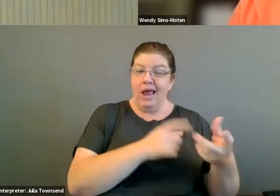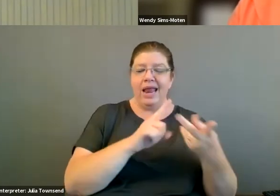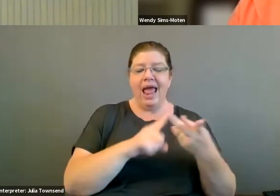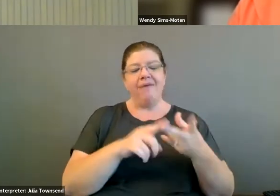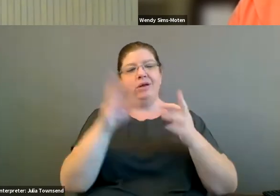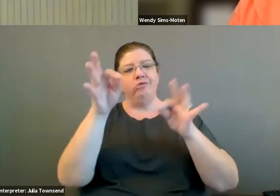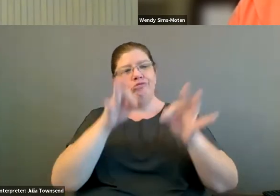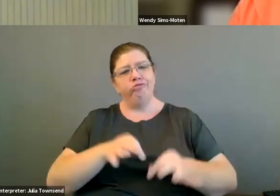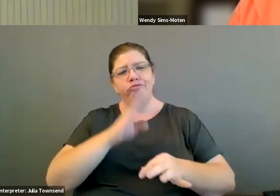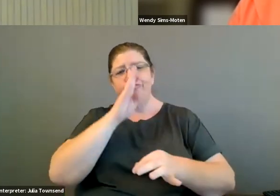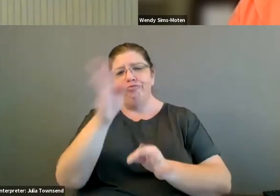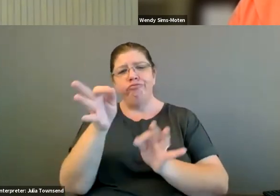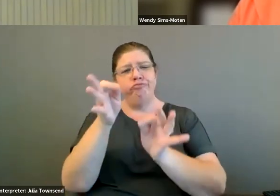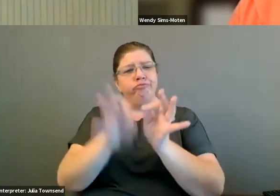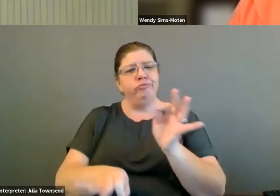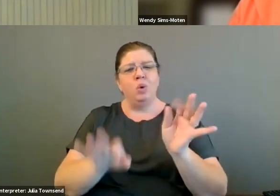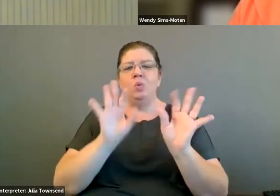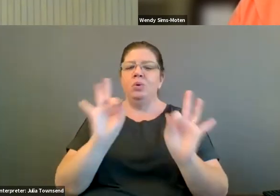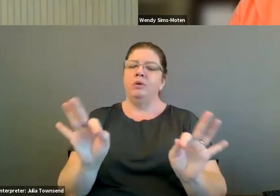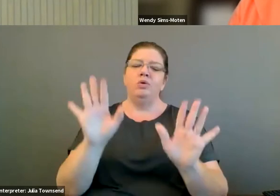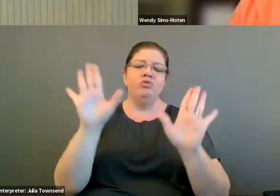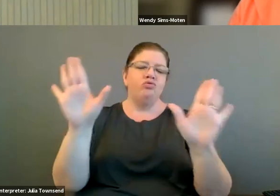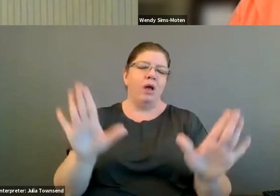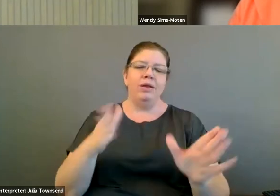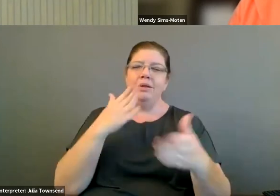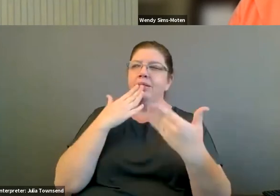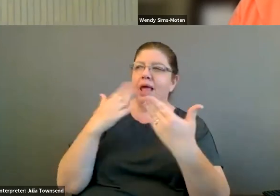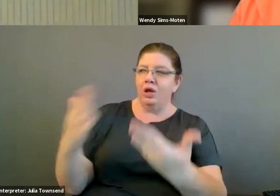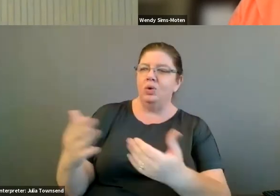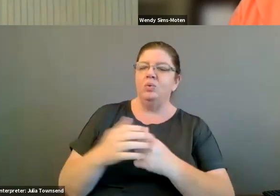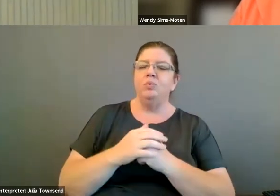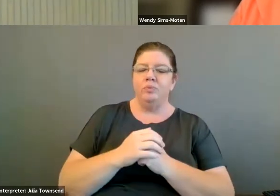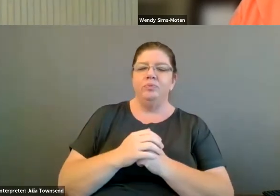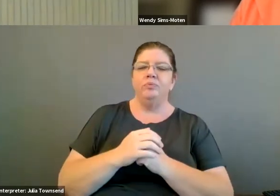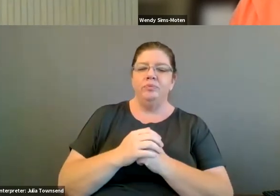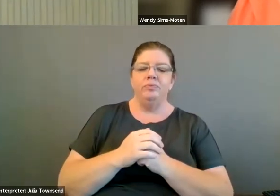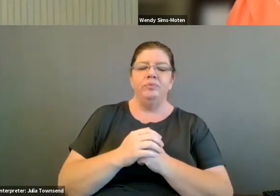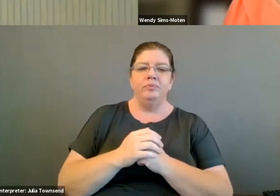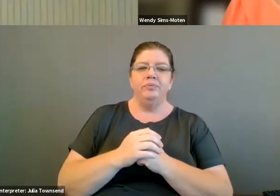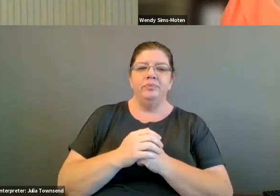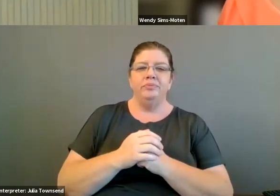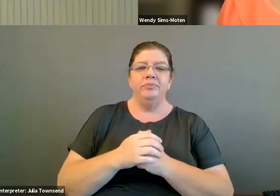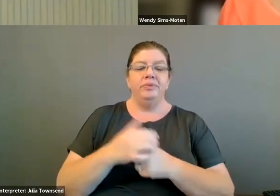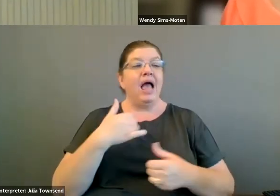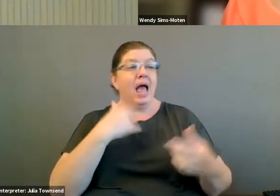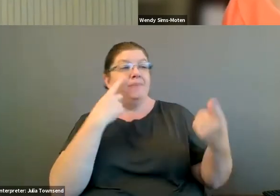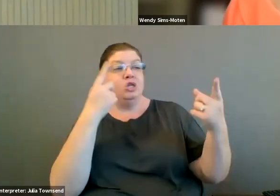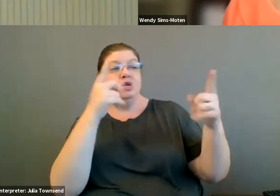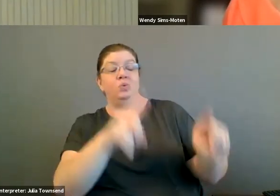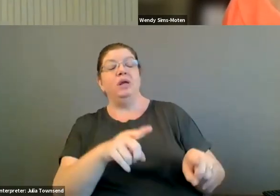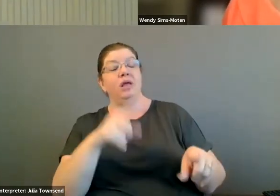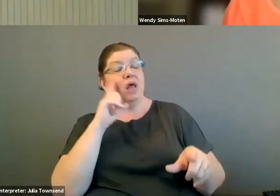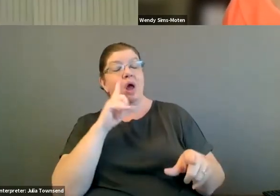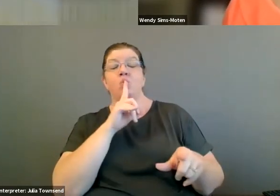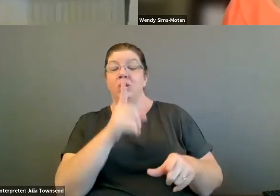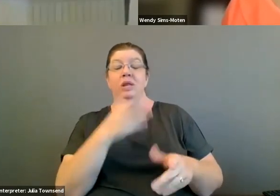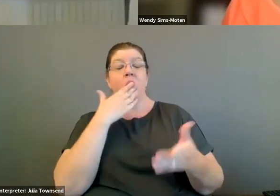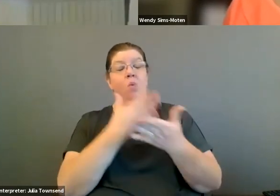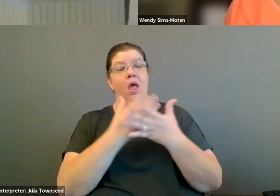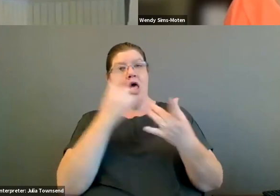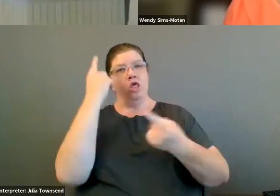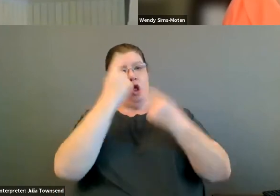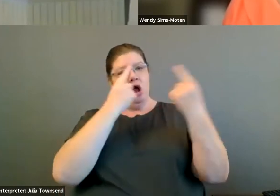straightforward presented to us as a board. Thank you. I must agree. I thought it was really well thought